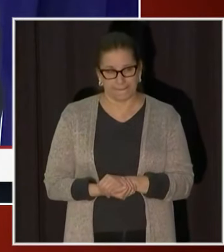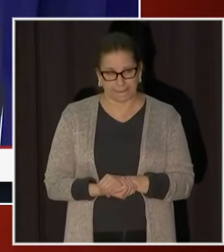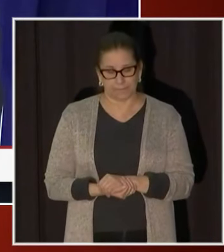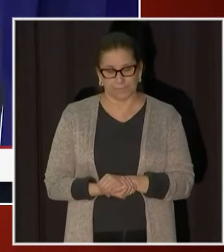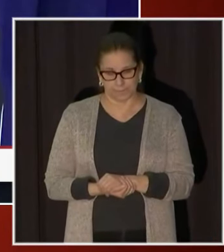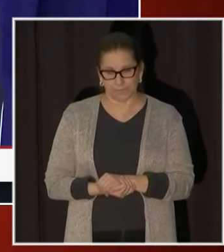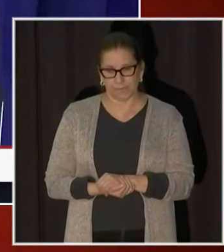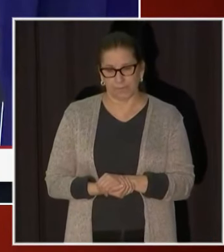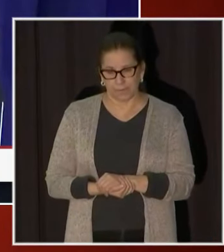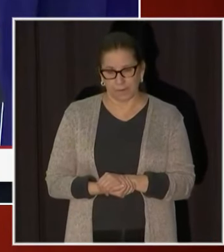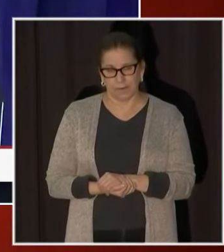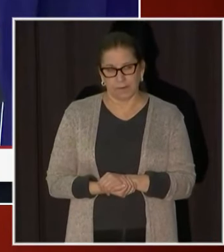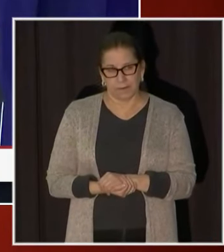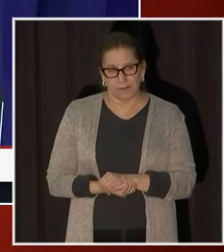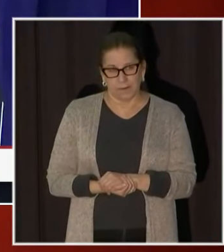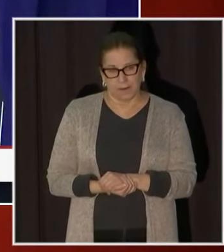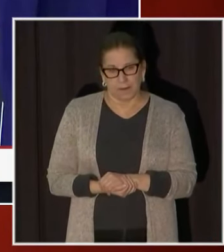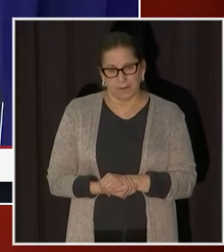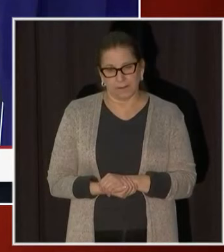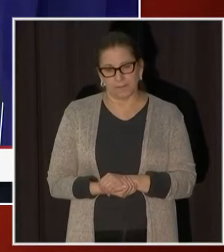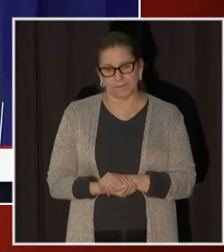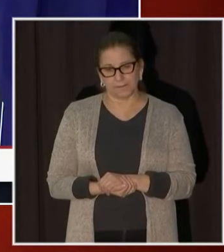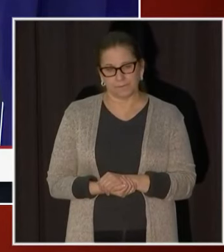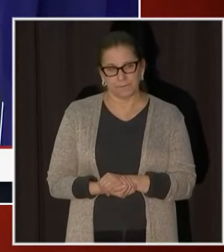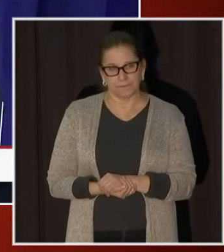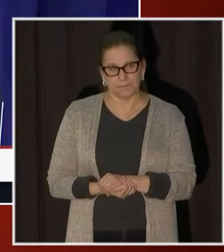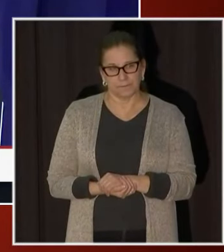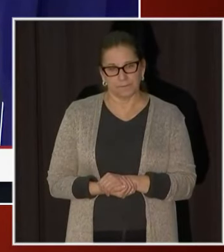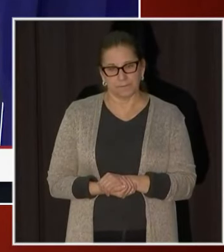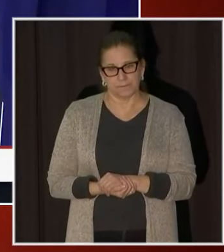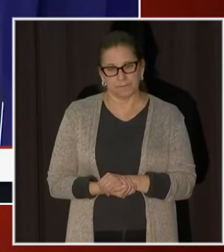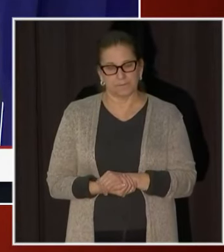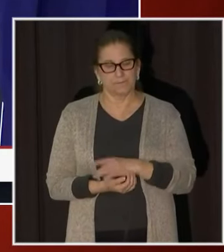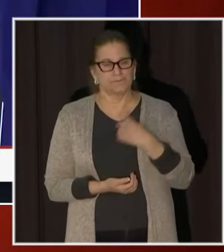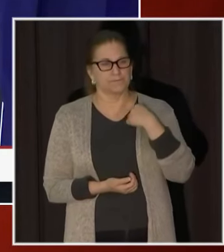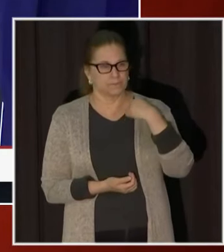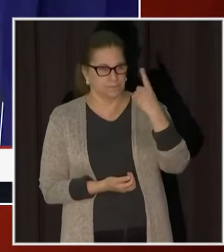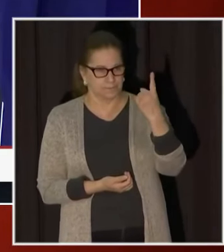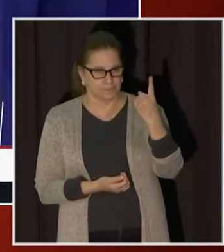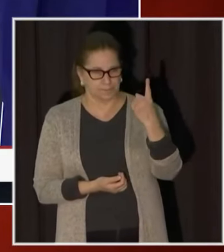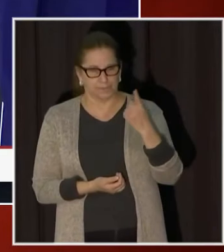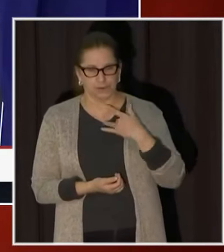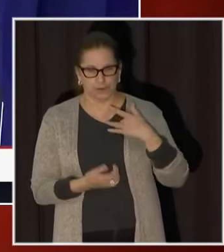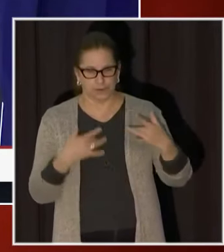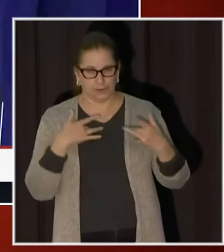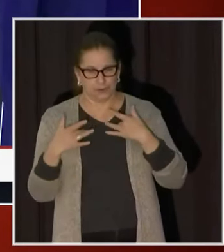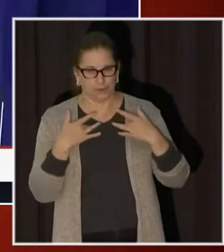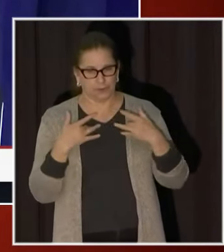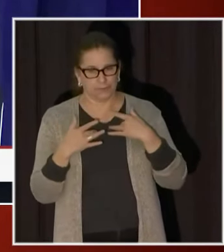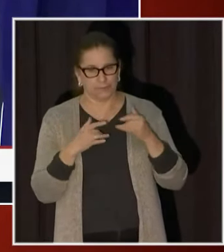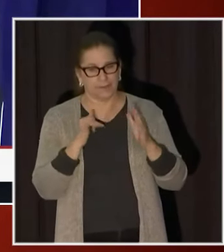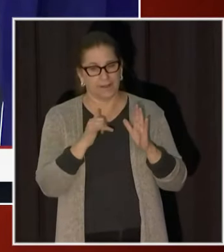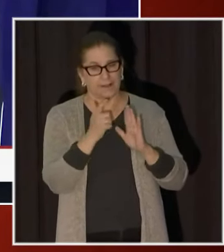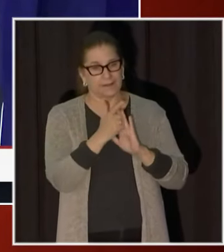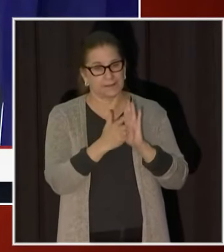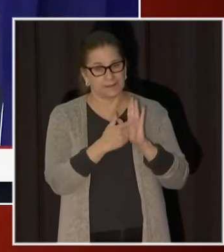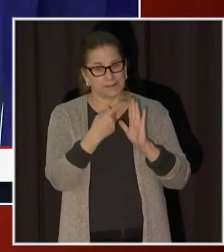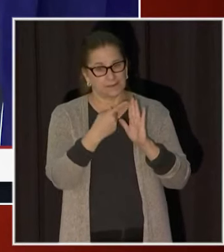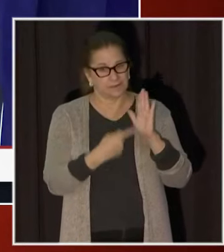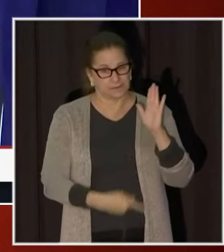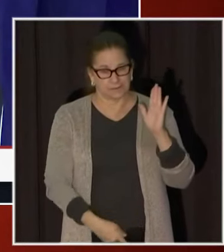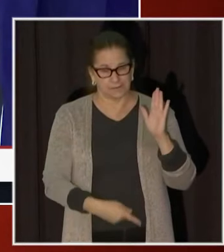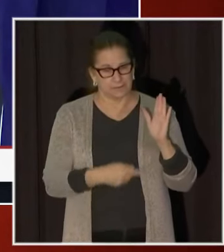One of the things that I'm concerned about is that the legislation doesn't make any other changes to